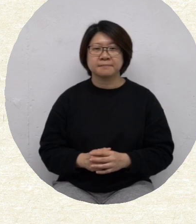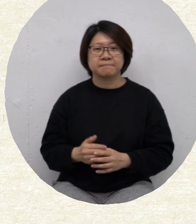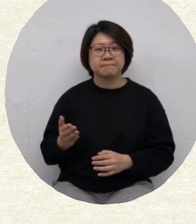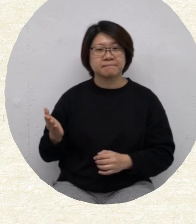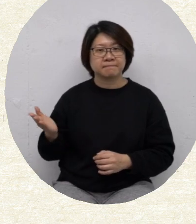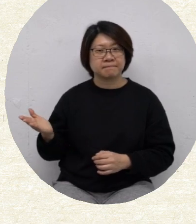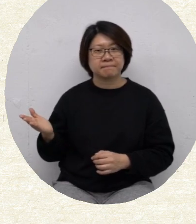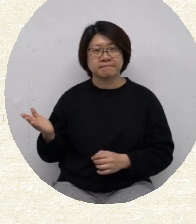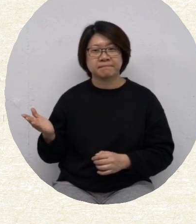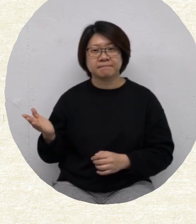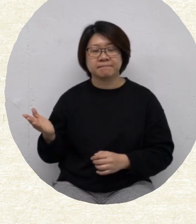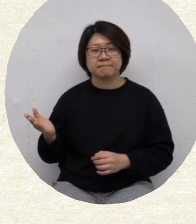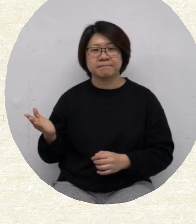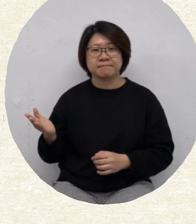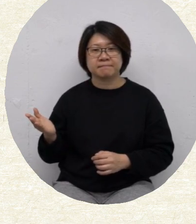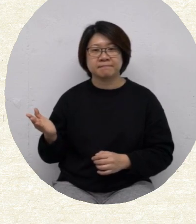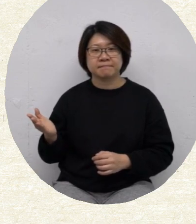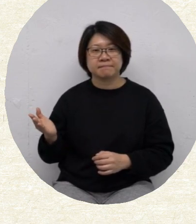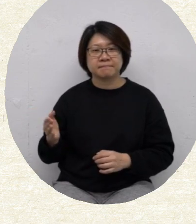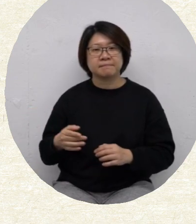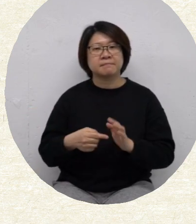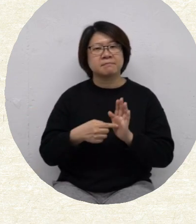earlier.